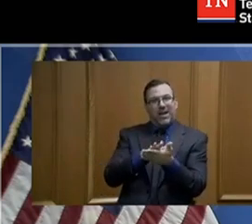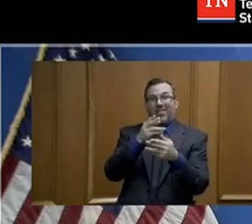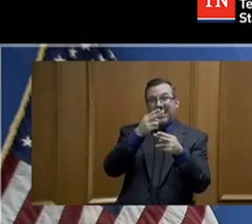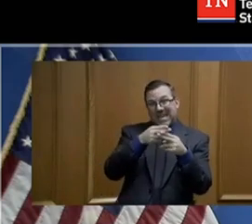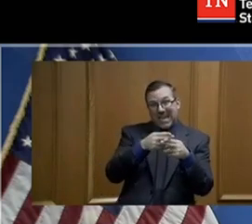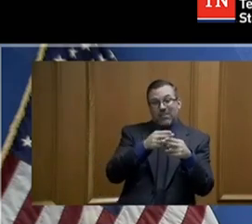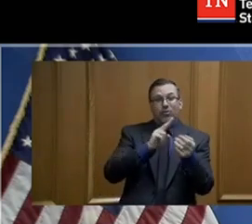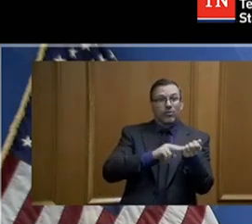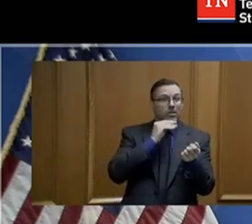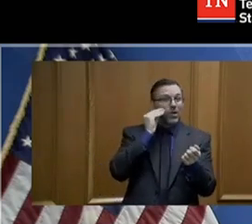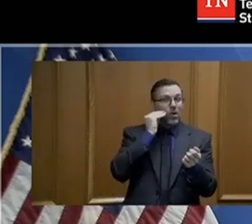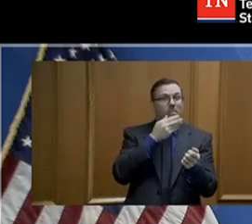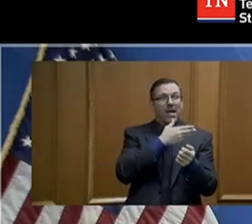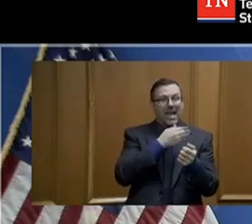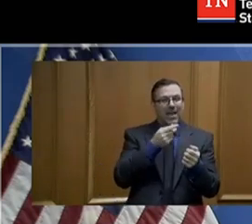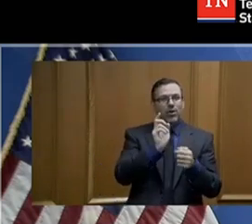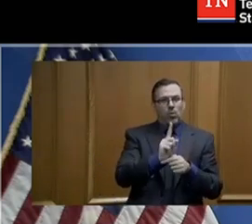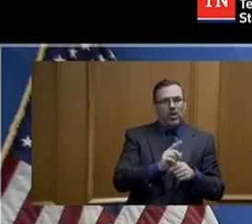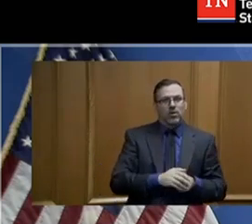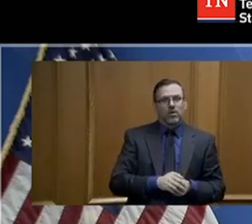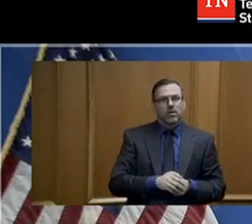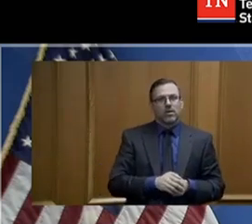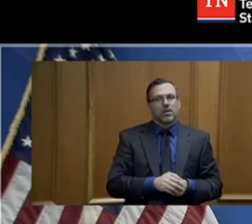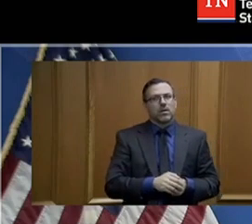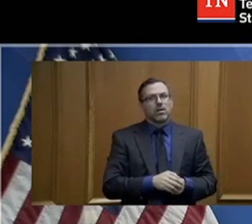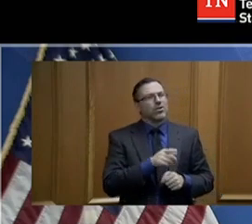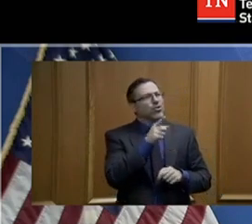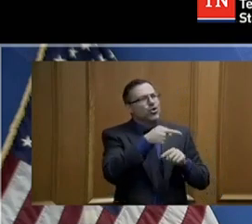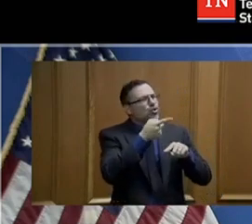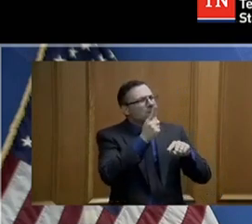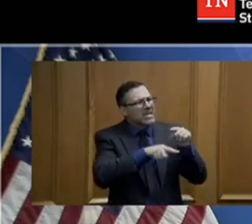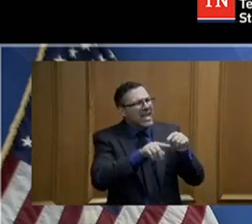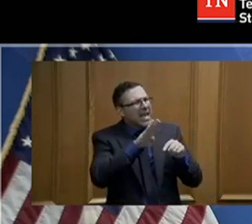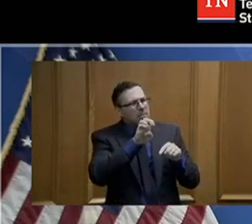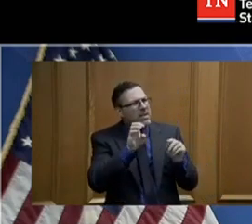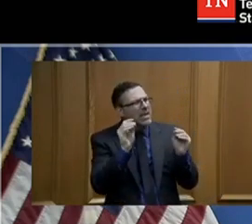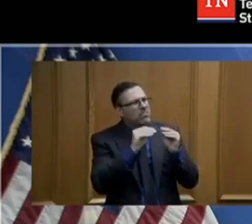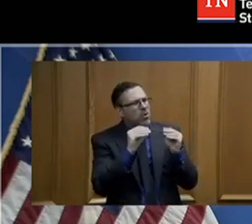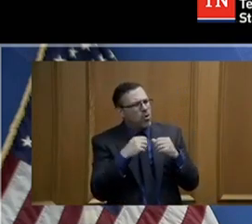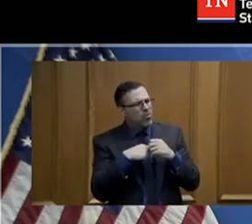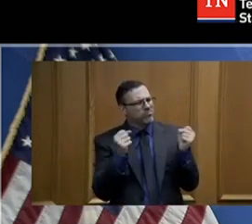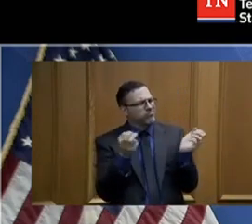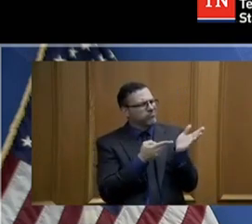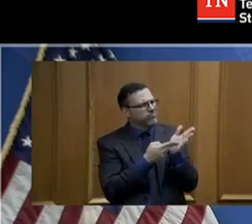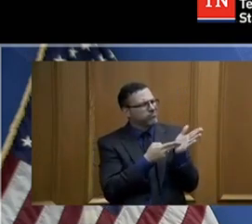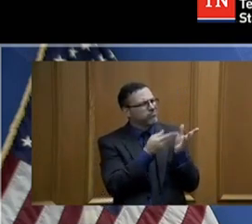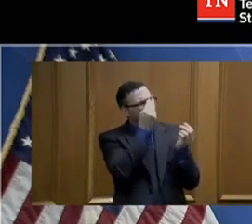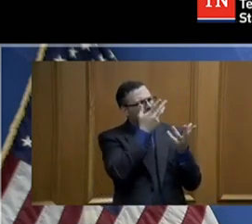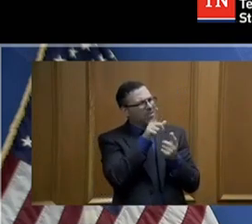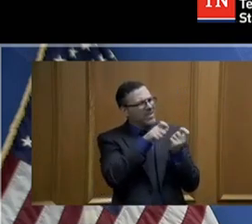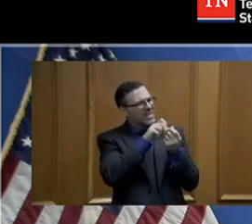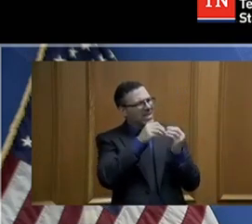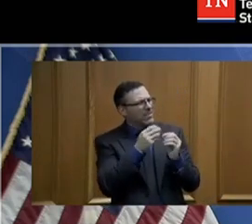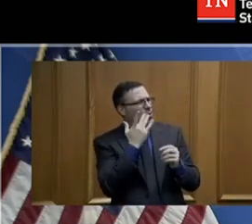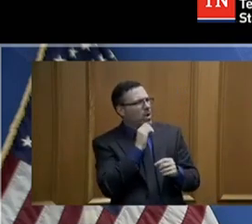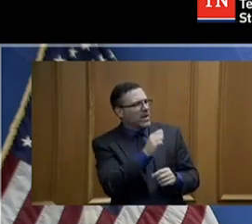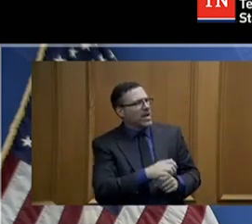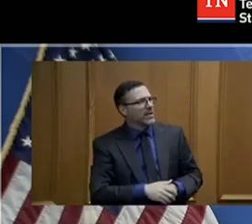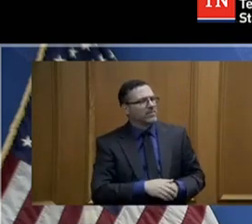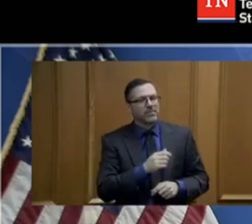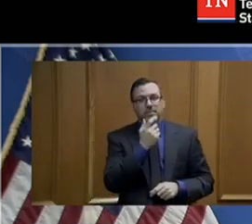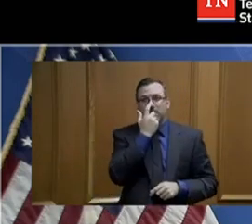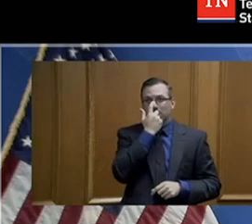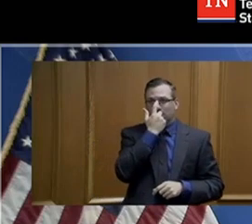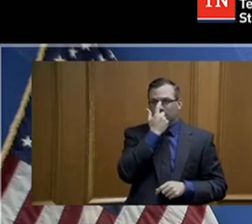location. Can you tell me why you could not be more transparent and give the exact number of cases? That's something